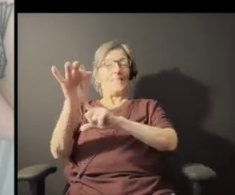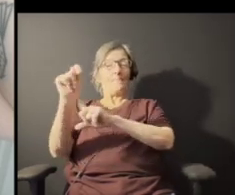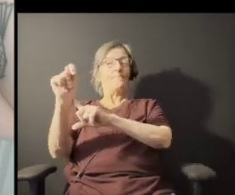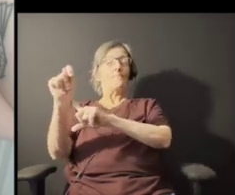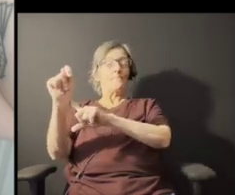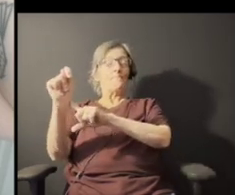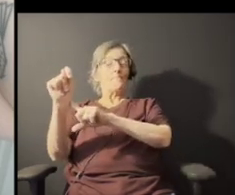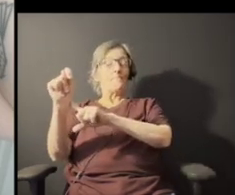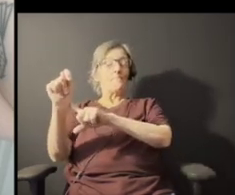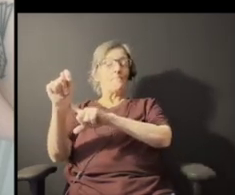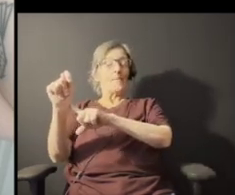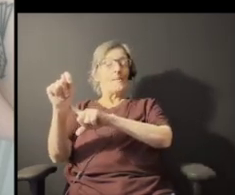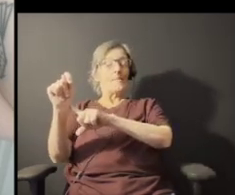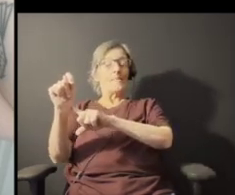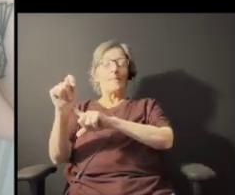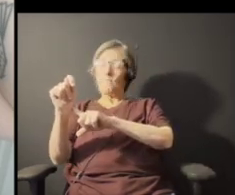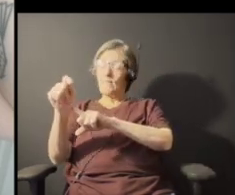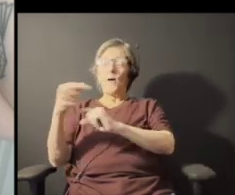And